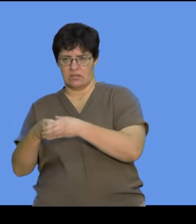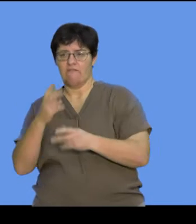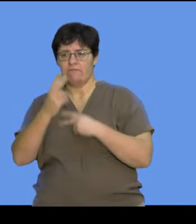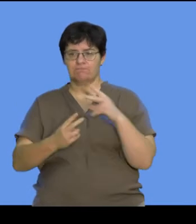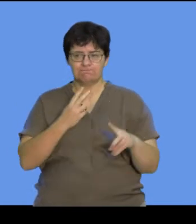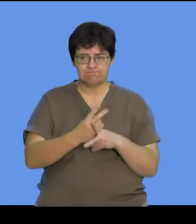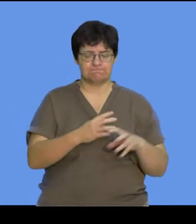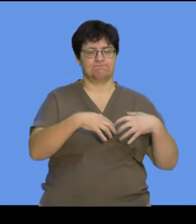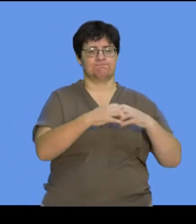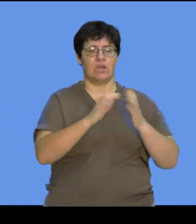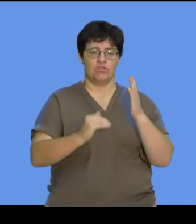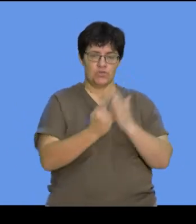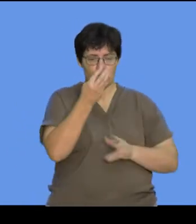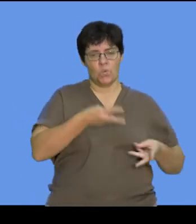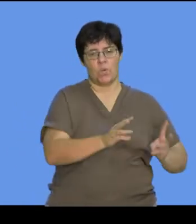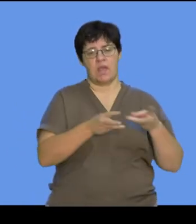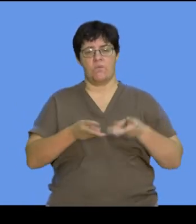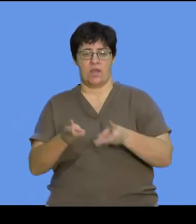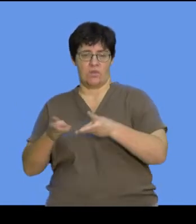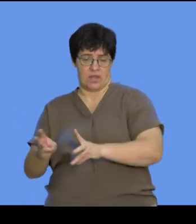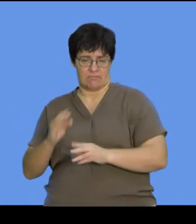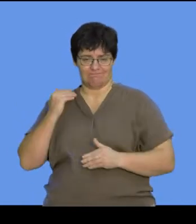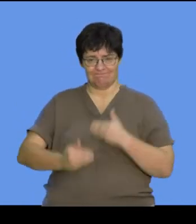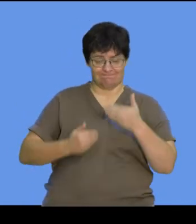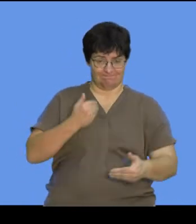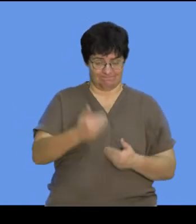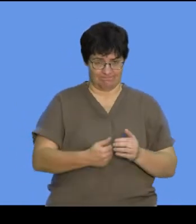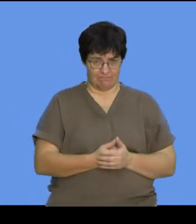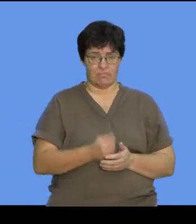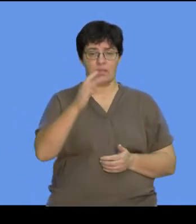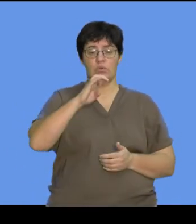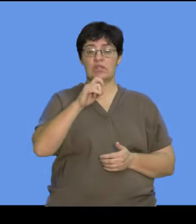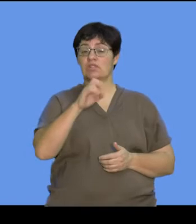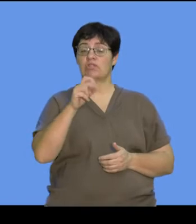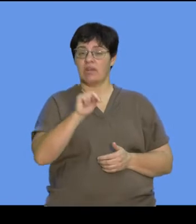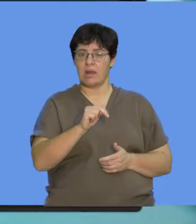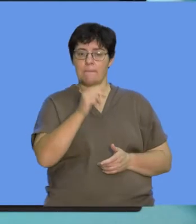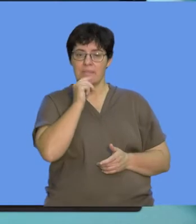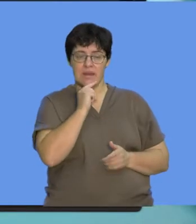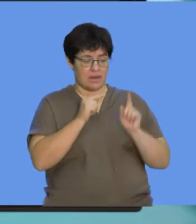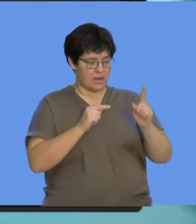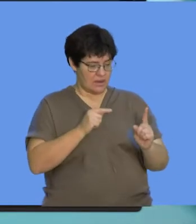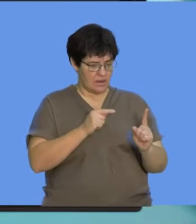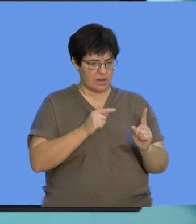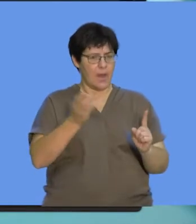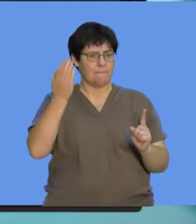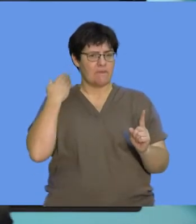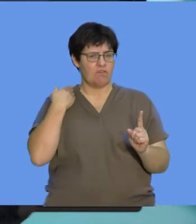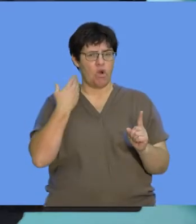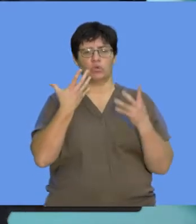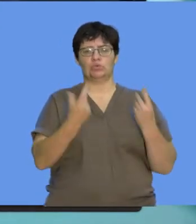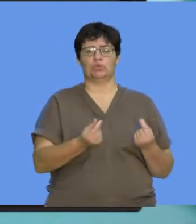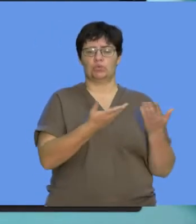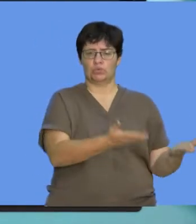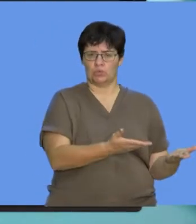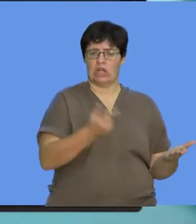material. So we refer to mutations as what drives changes in species. The fact that we